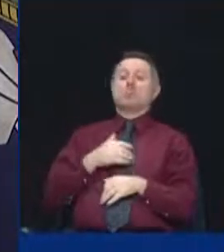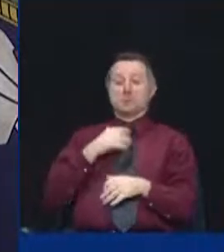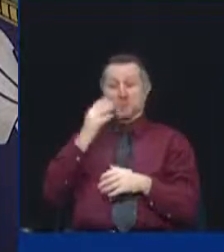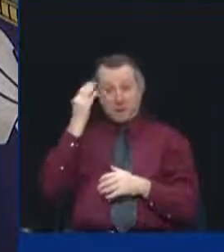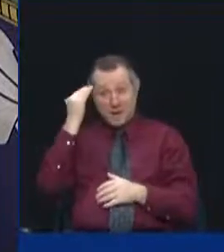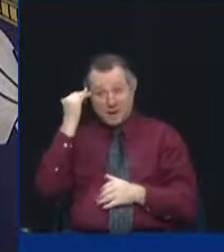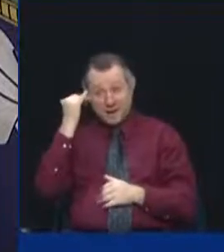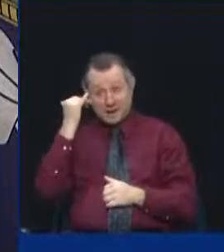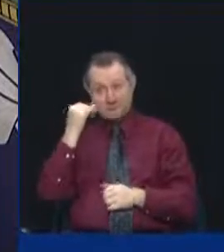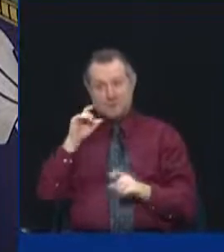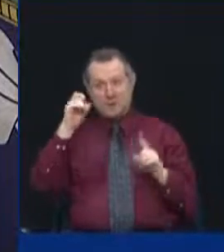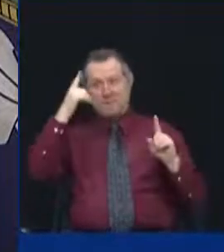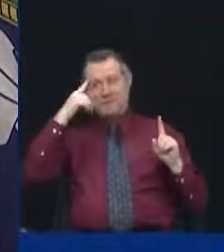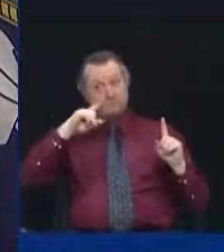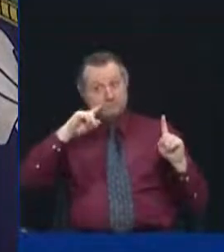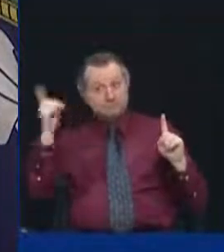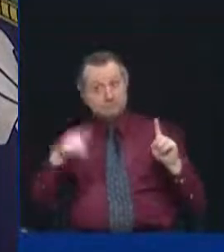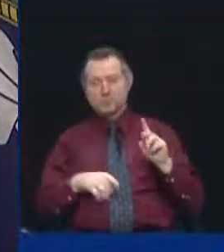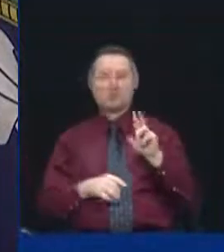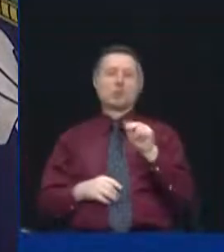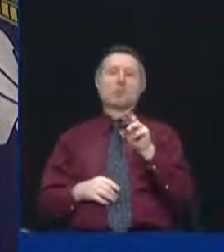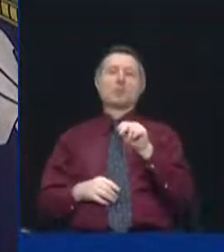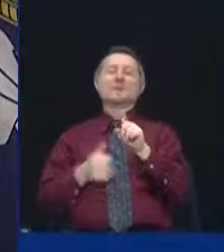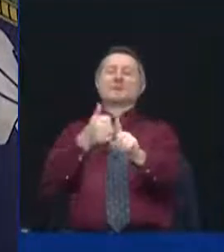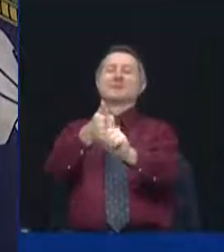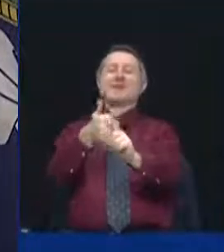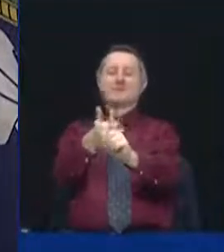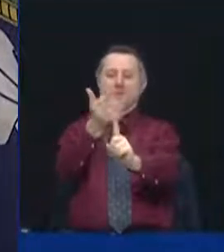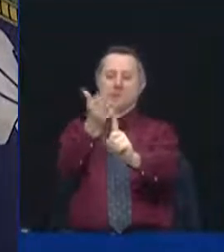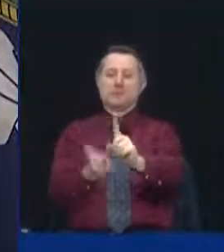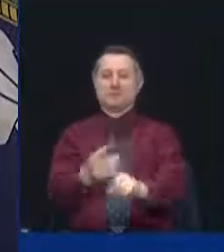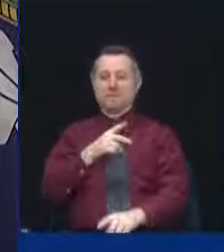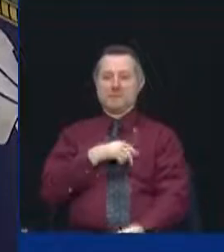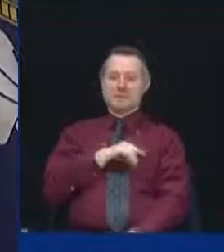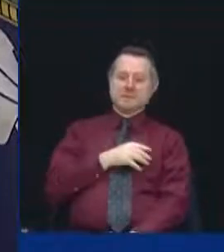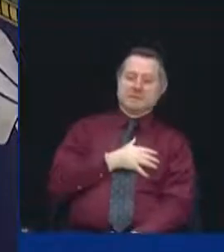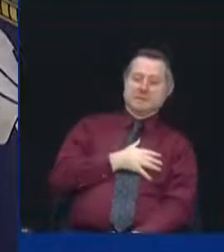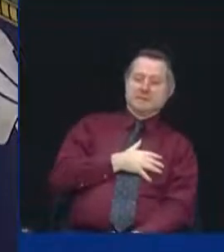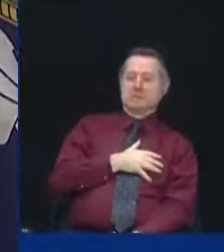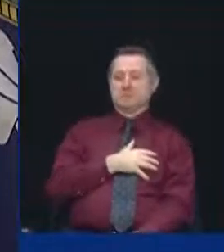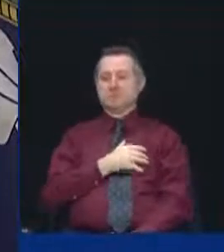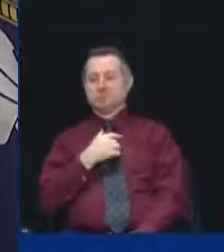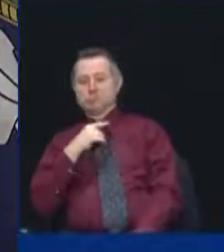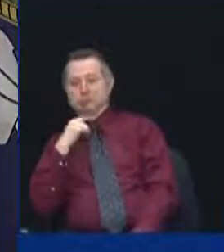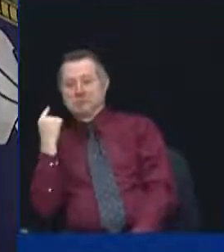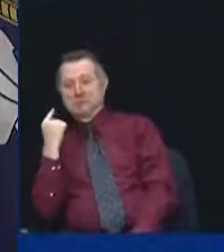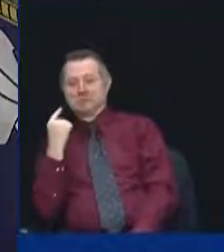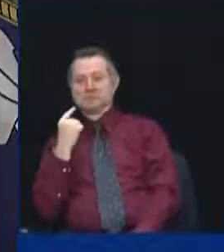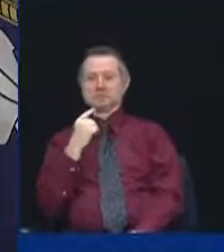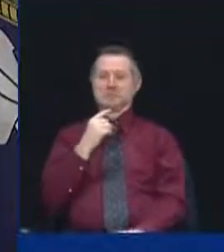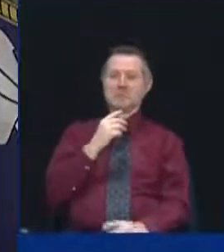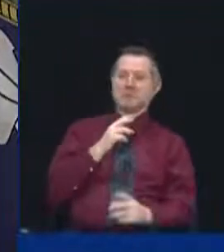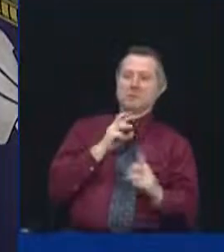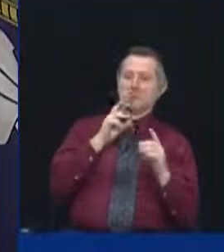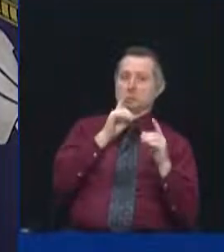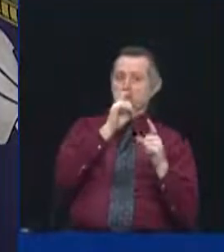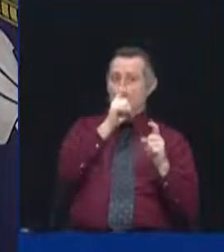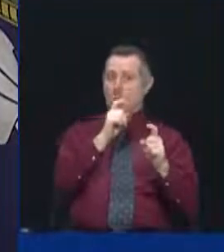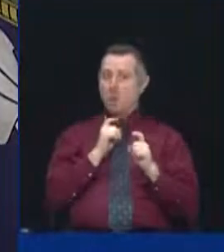you, but you just have your own personal risk-reward calibration.